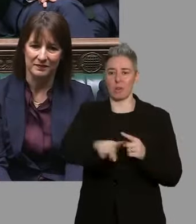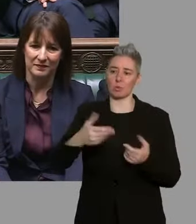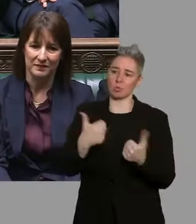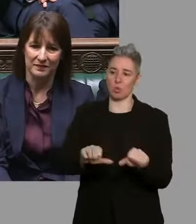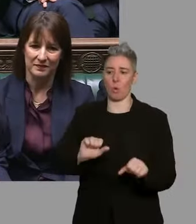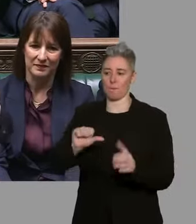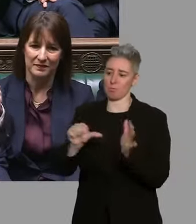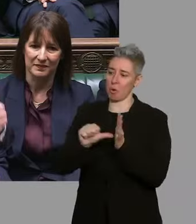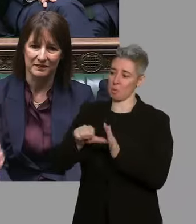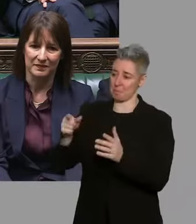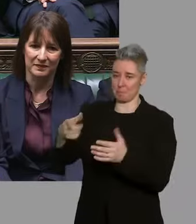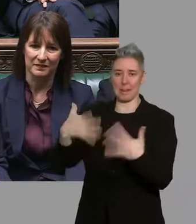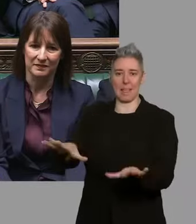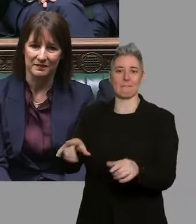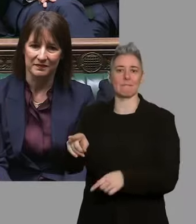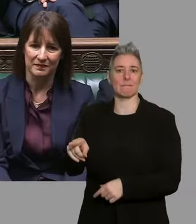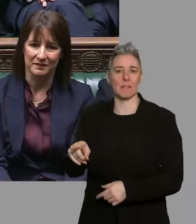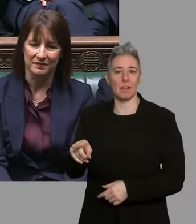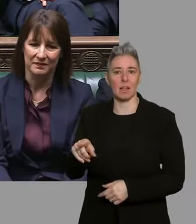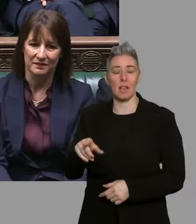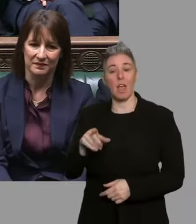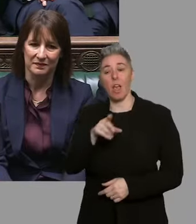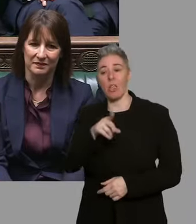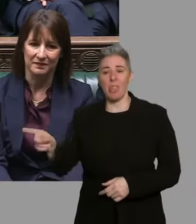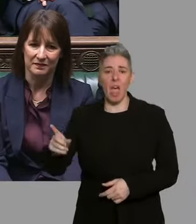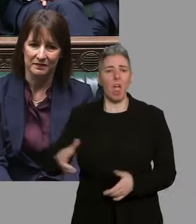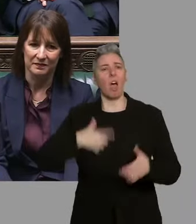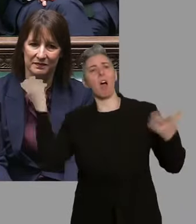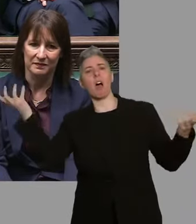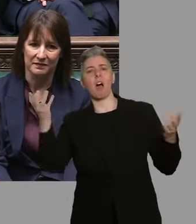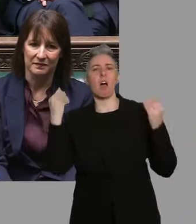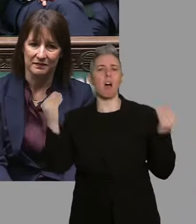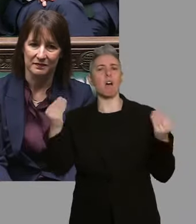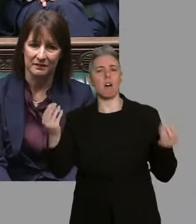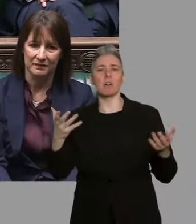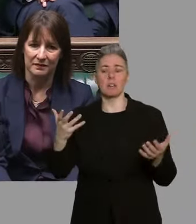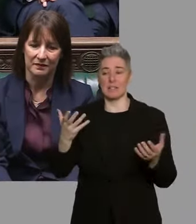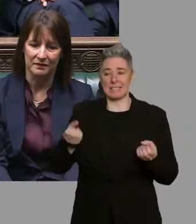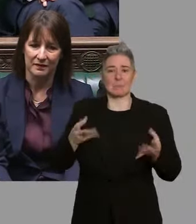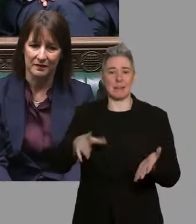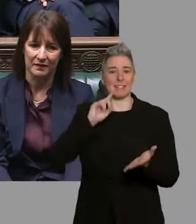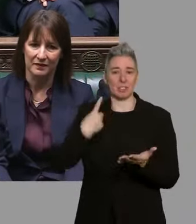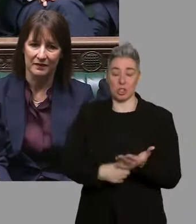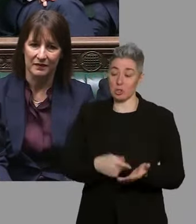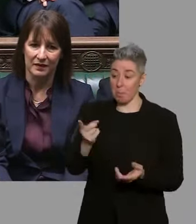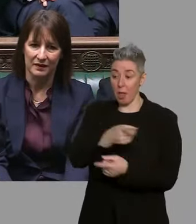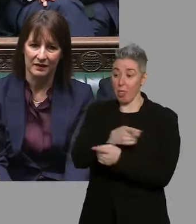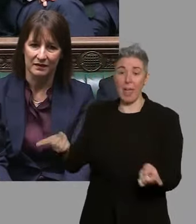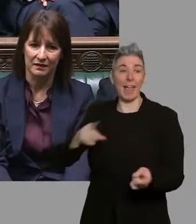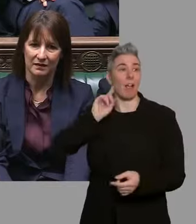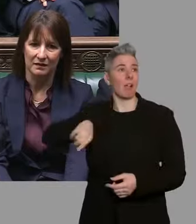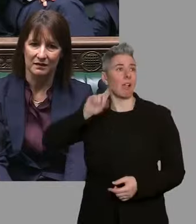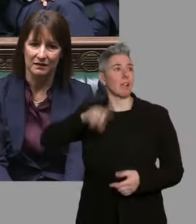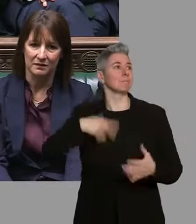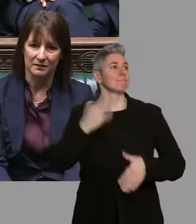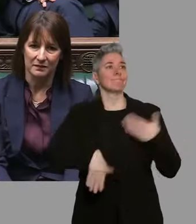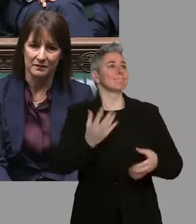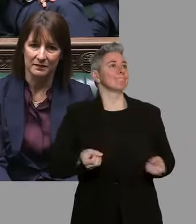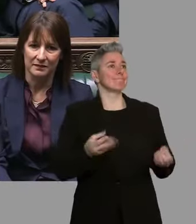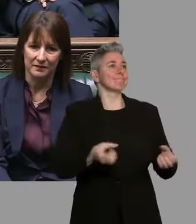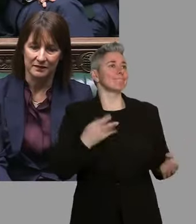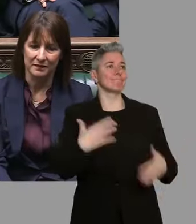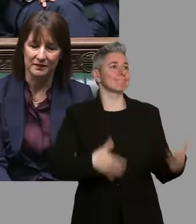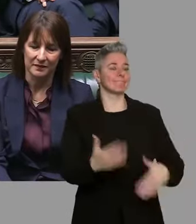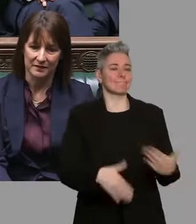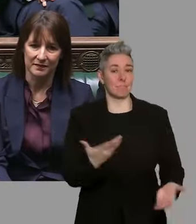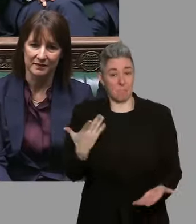spending decisions. They wouldn't take them, and we'll stick to those spending decisions, and our focus is absolutely on growth. But their